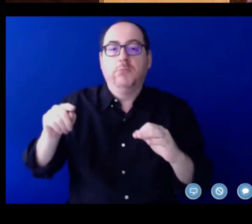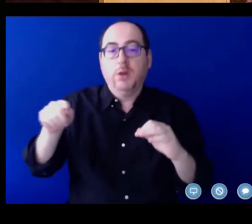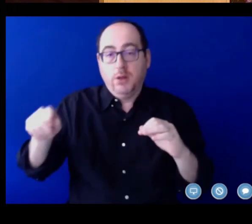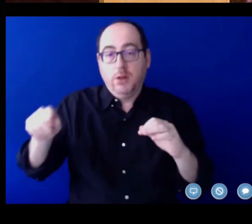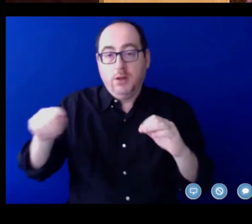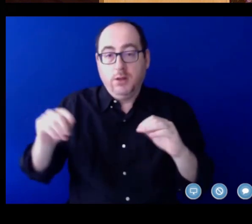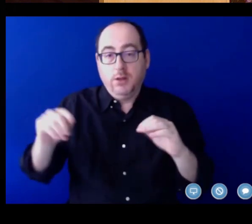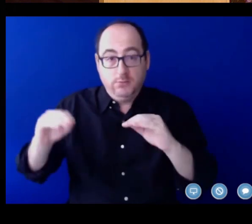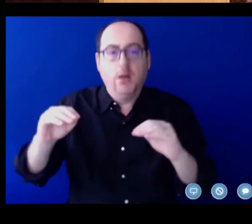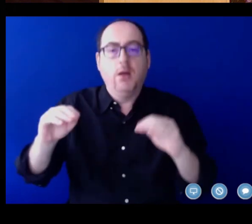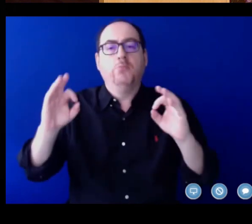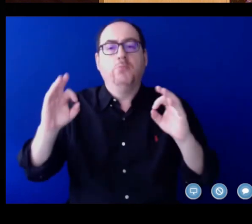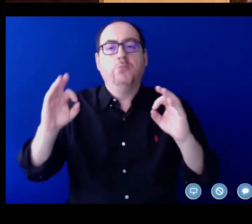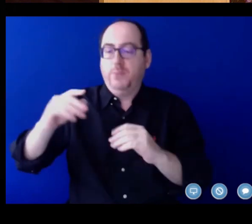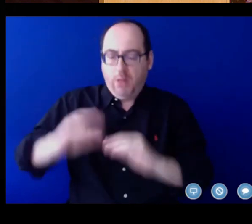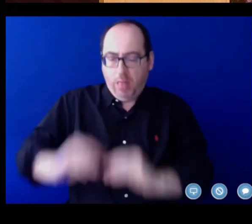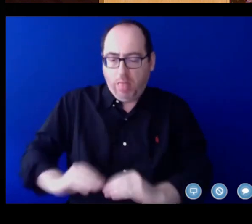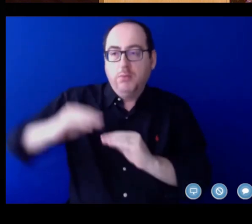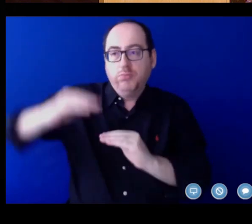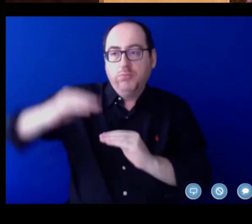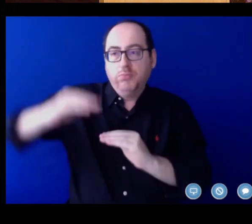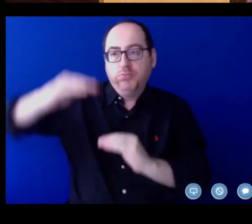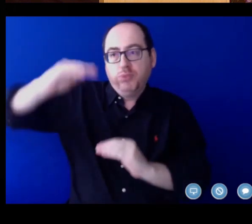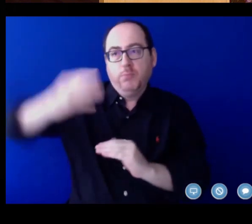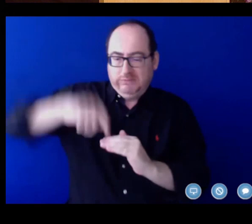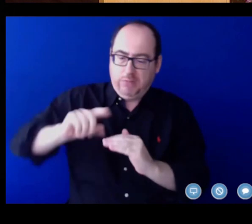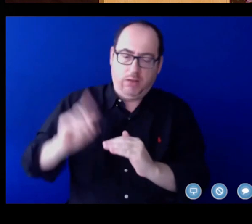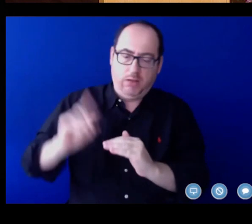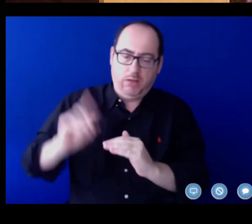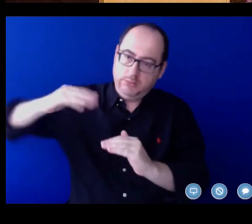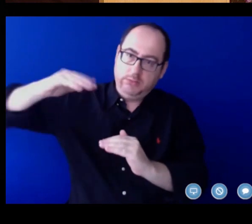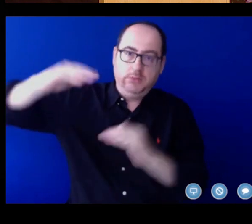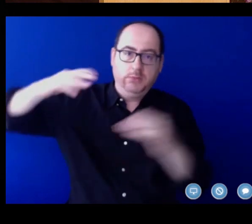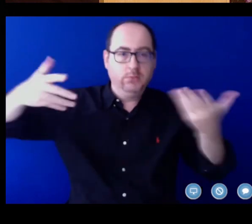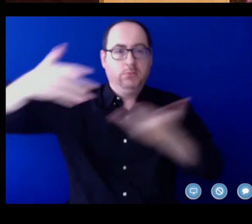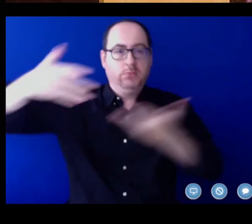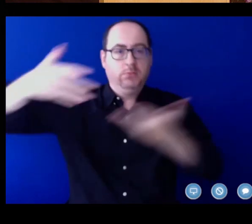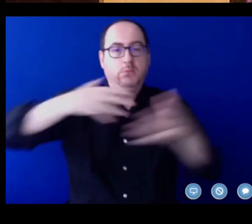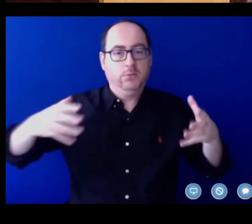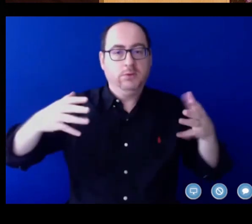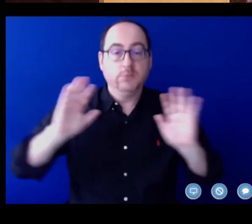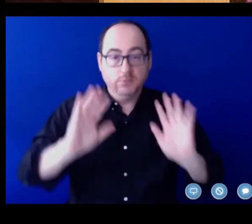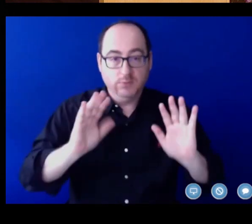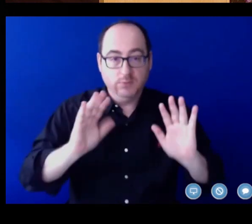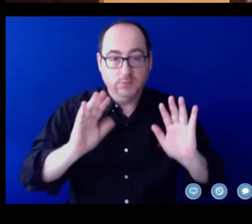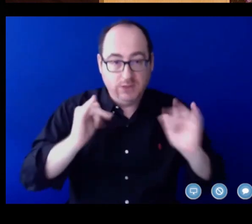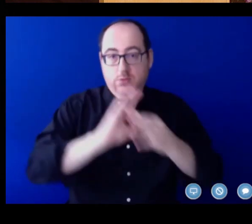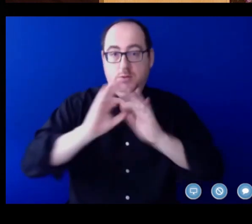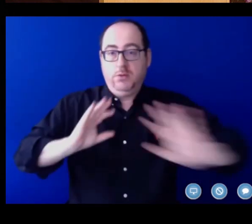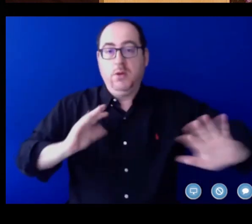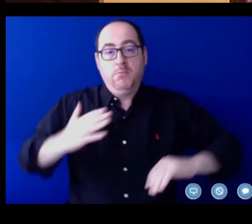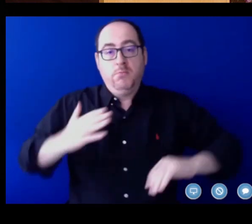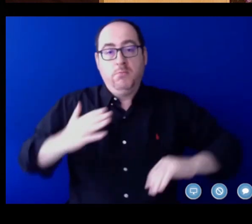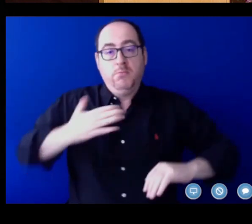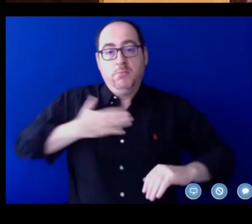education following settlement. Pre-arrival experiences are characterised by exposure to violence, loss, persecution, perpetration of human